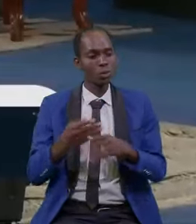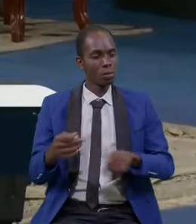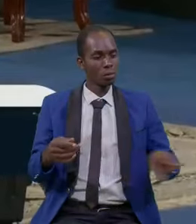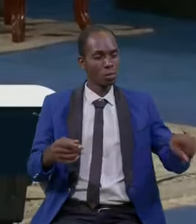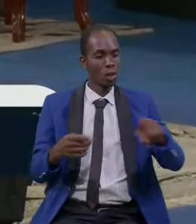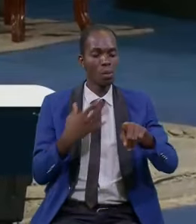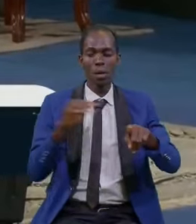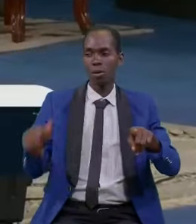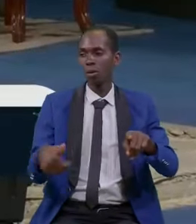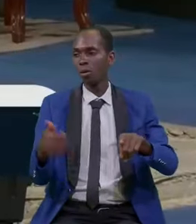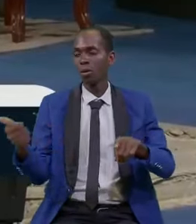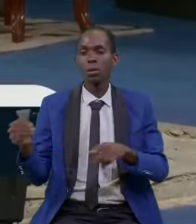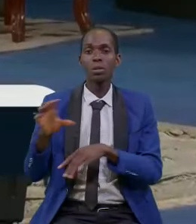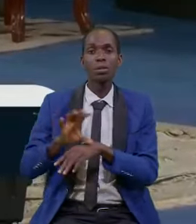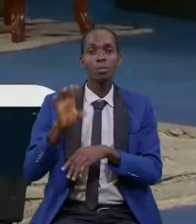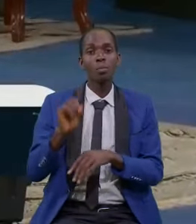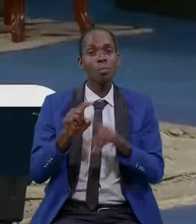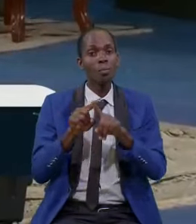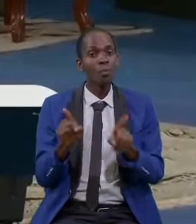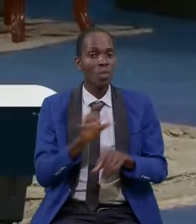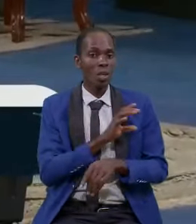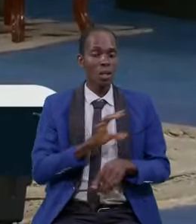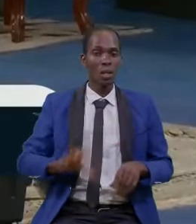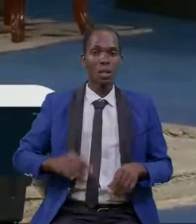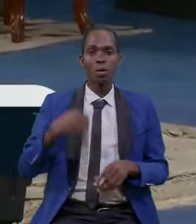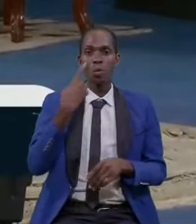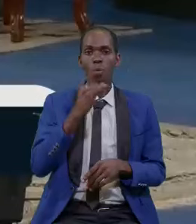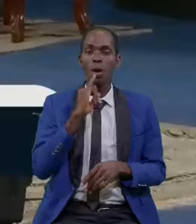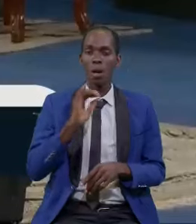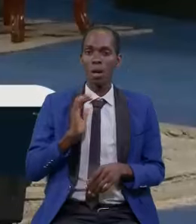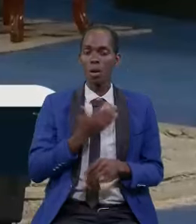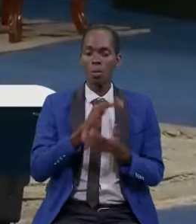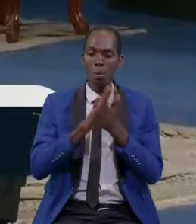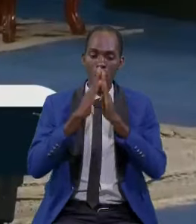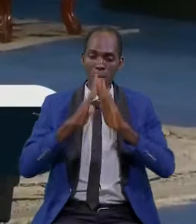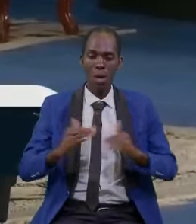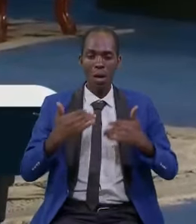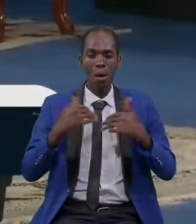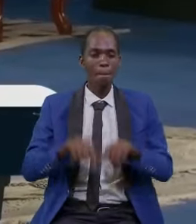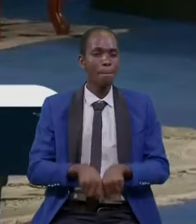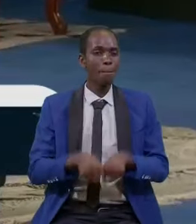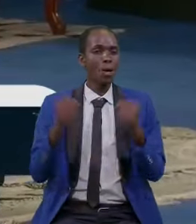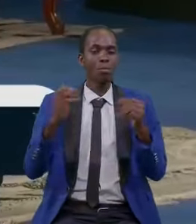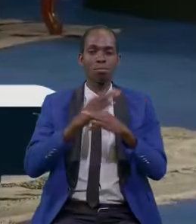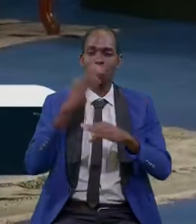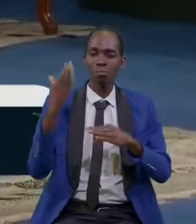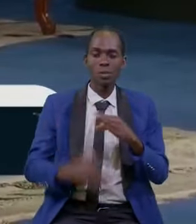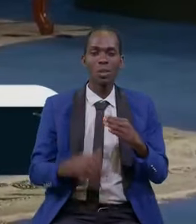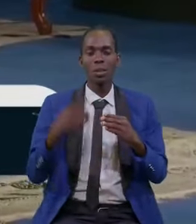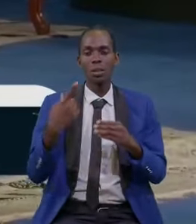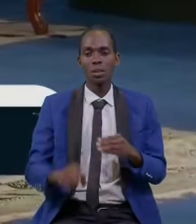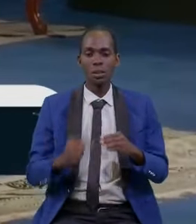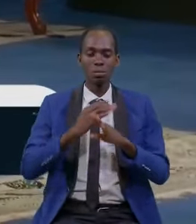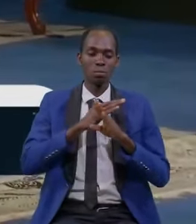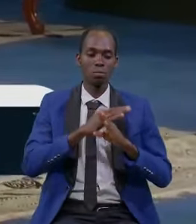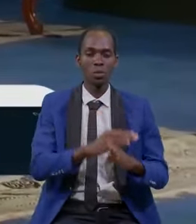But Christ, who is our peace, has broken down completely the middle wall of partition between us.